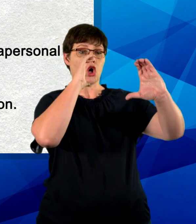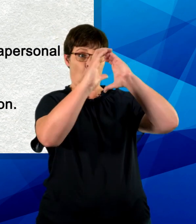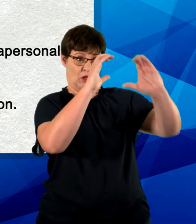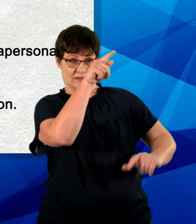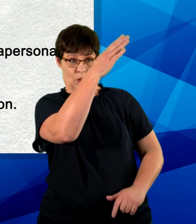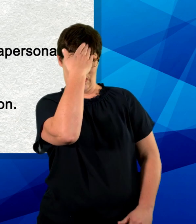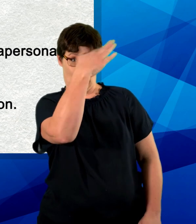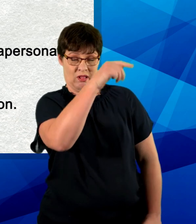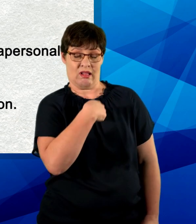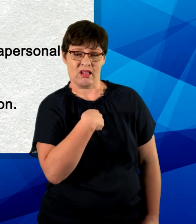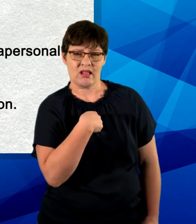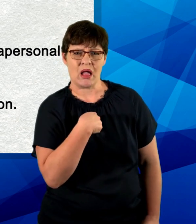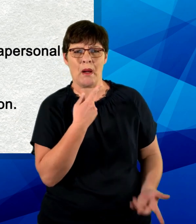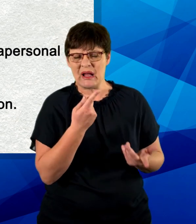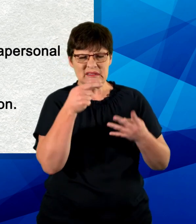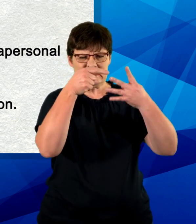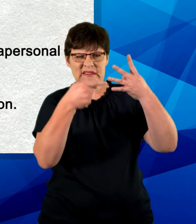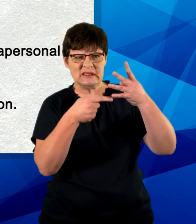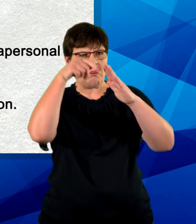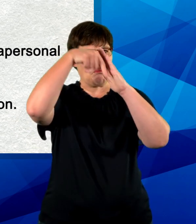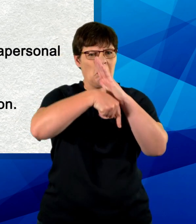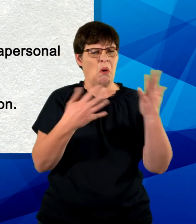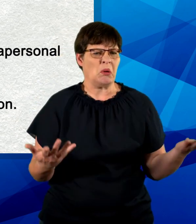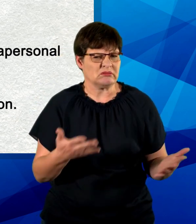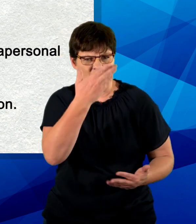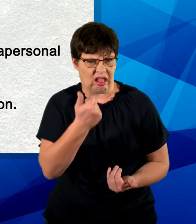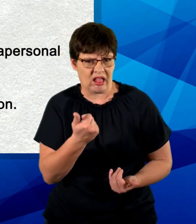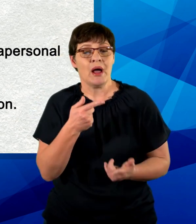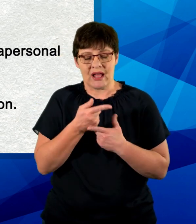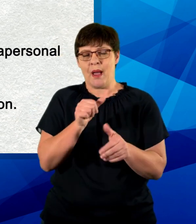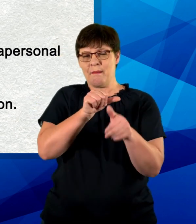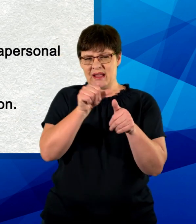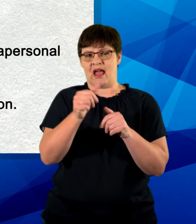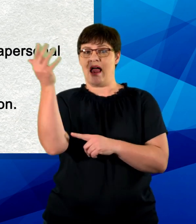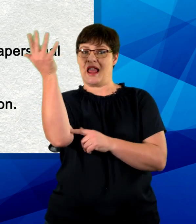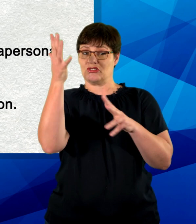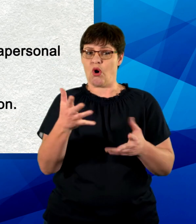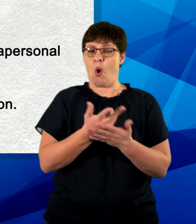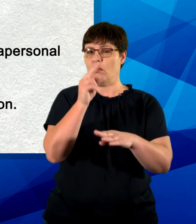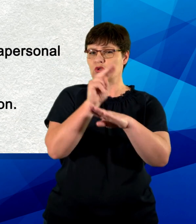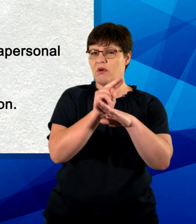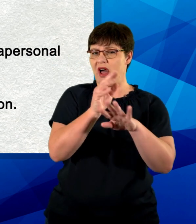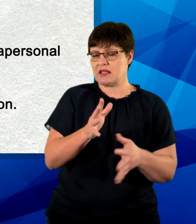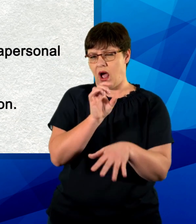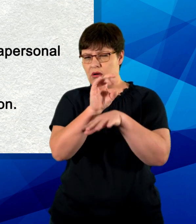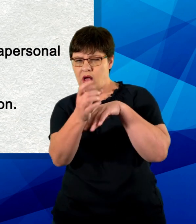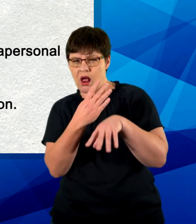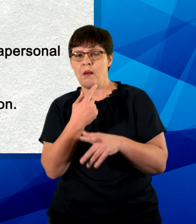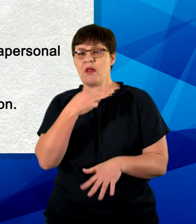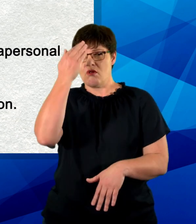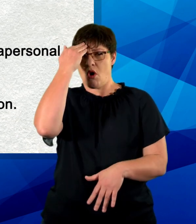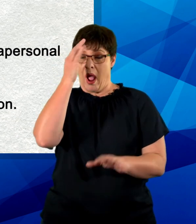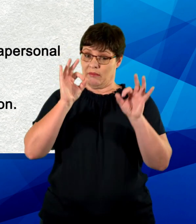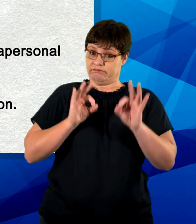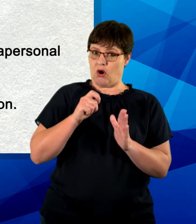communication. But consultation with your lecturer or supervisor is recommended to determine what exactly you are going to